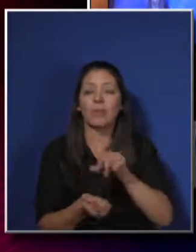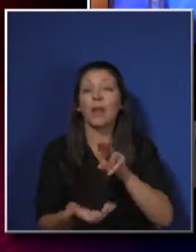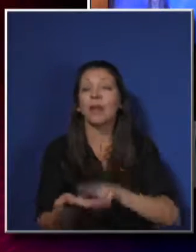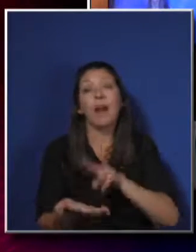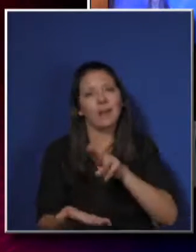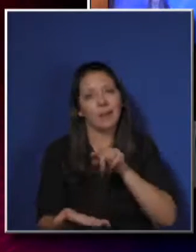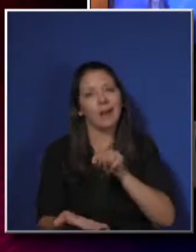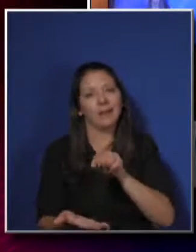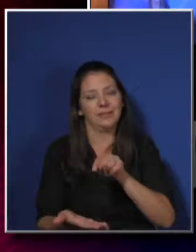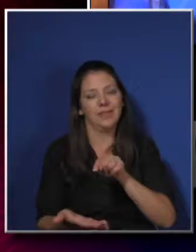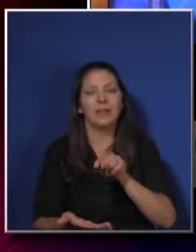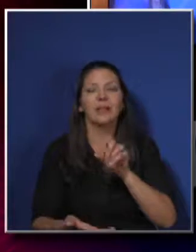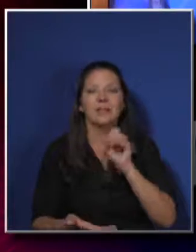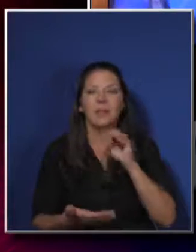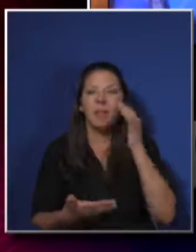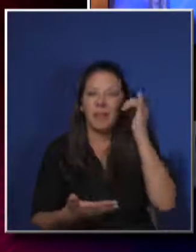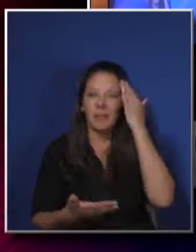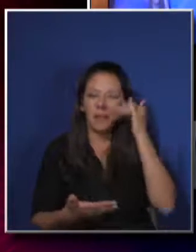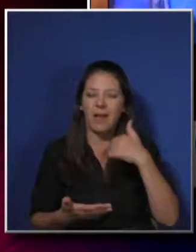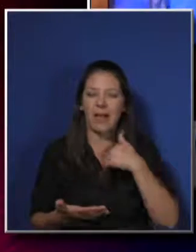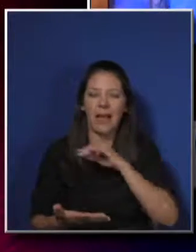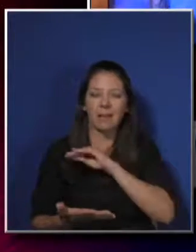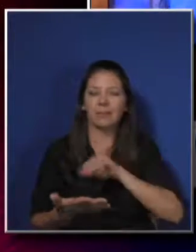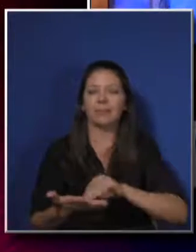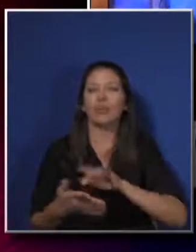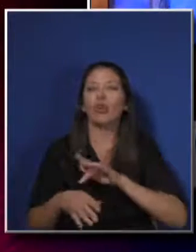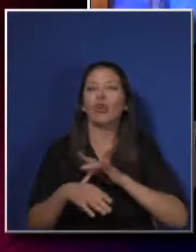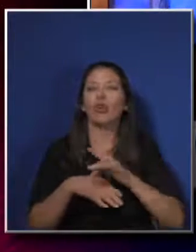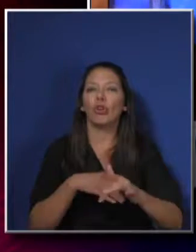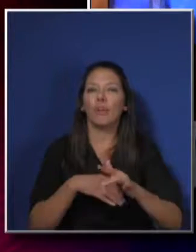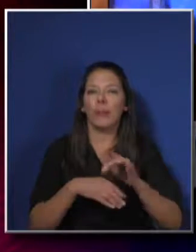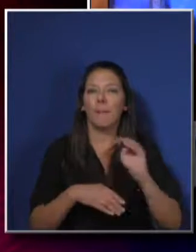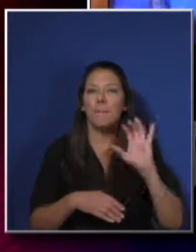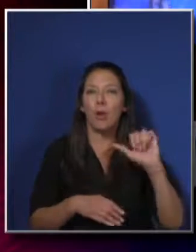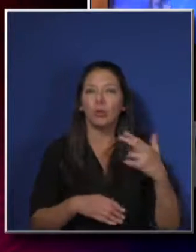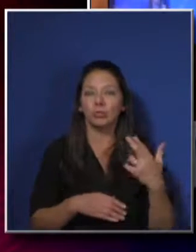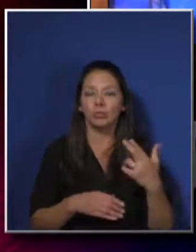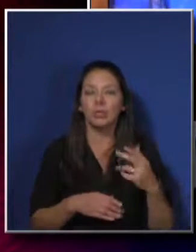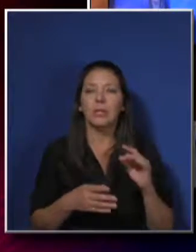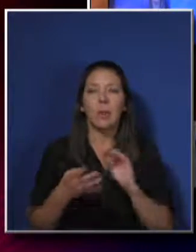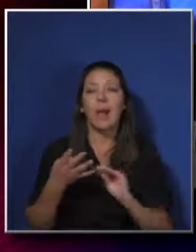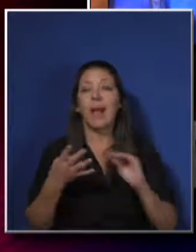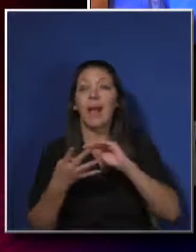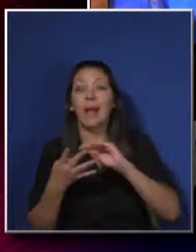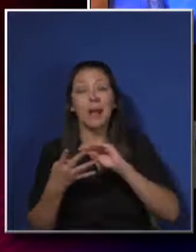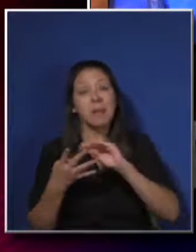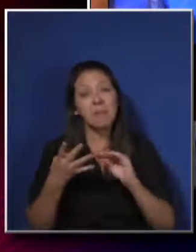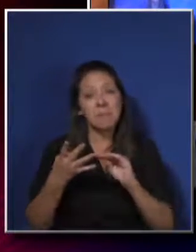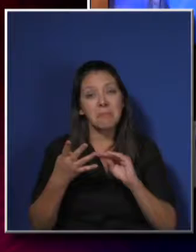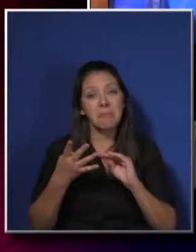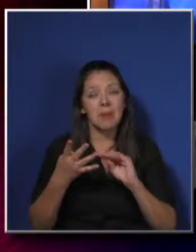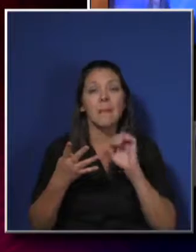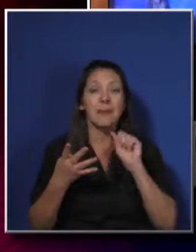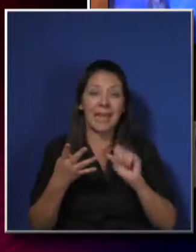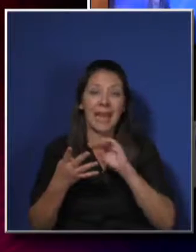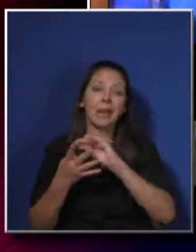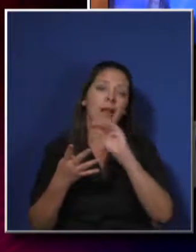it. And that's why I put it in so early in March. But we could do it a week